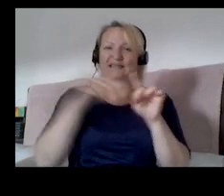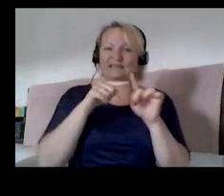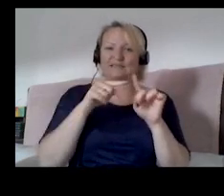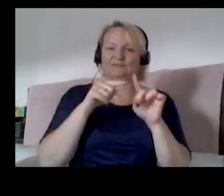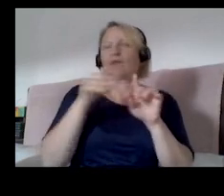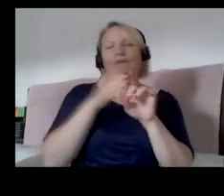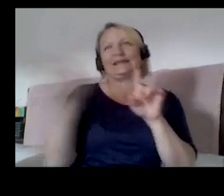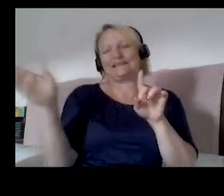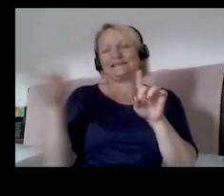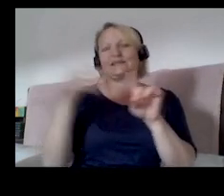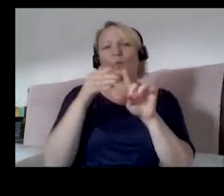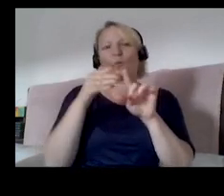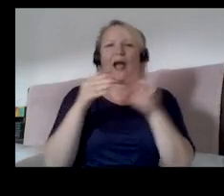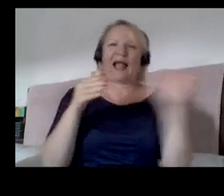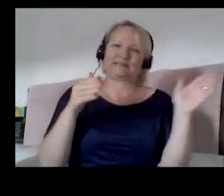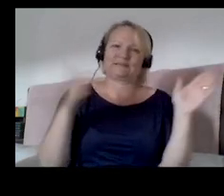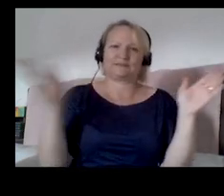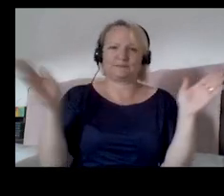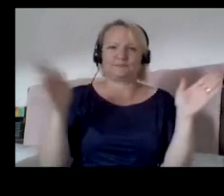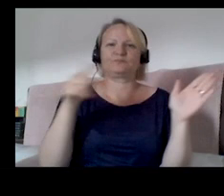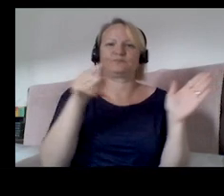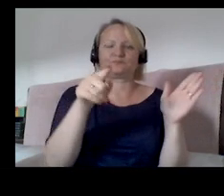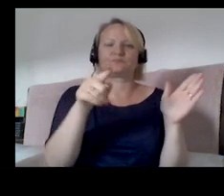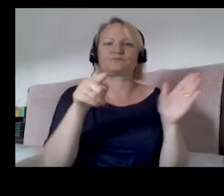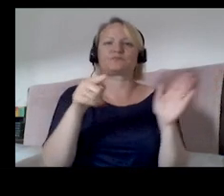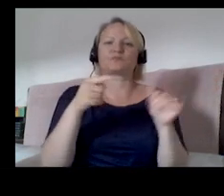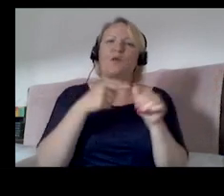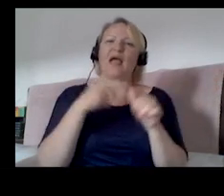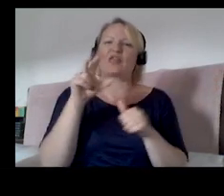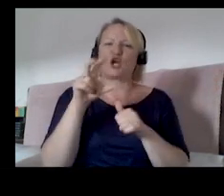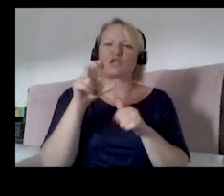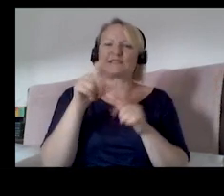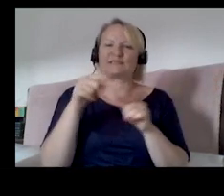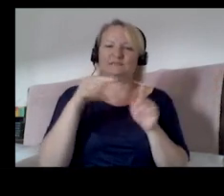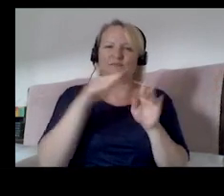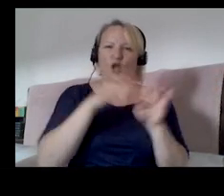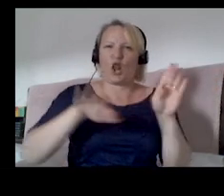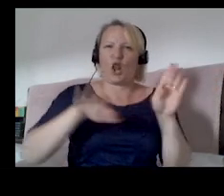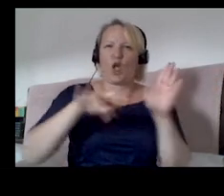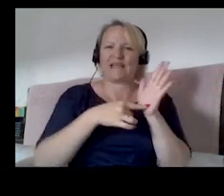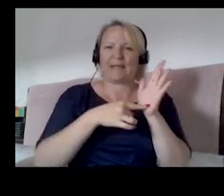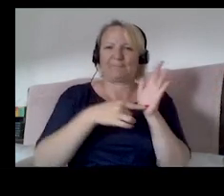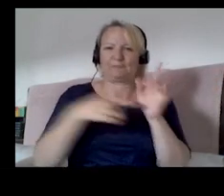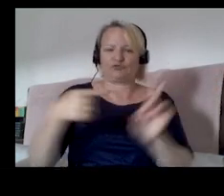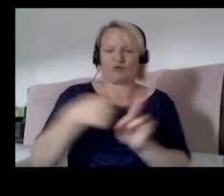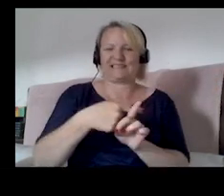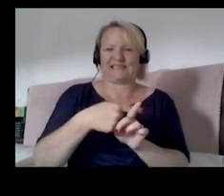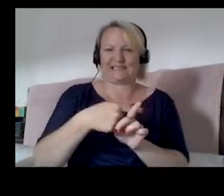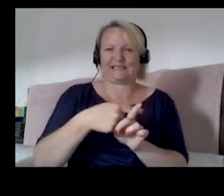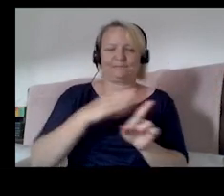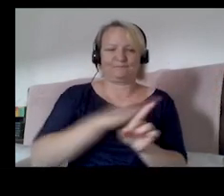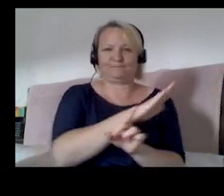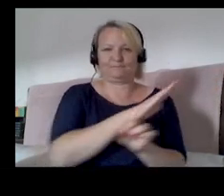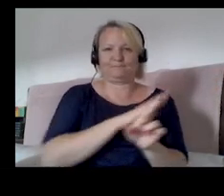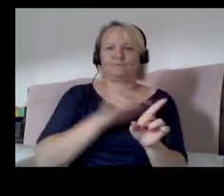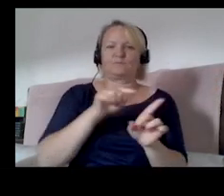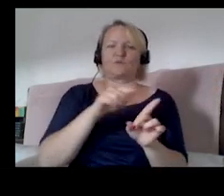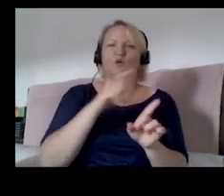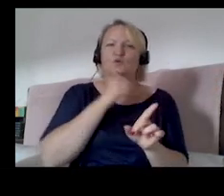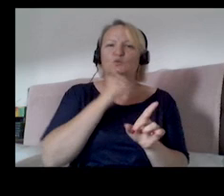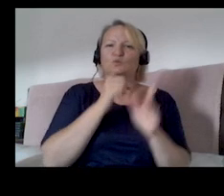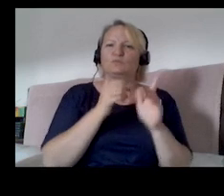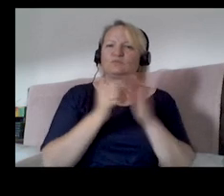Road compounds east and west. These would be used for the construction of the northwest section of the A13 Lower Thames